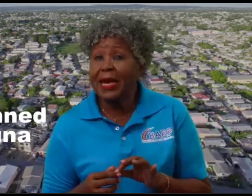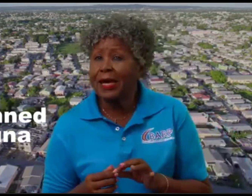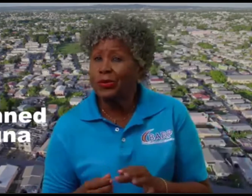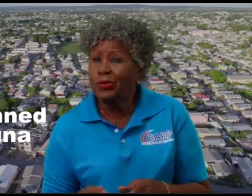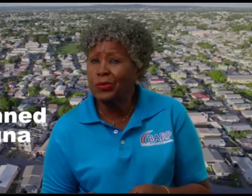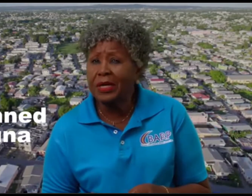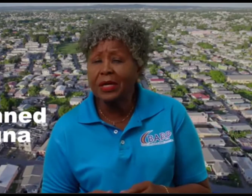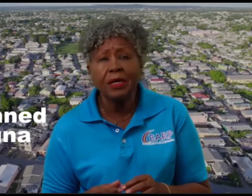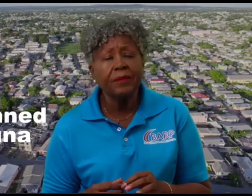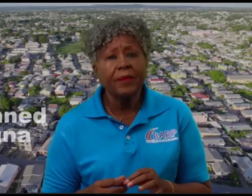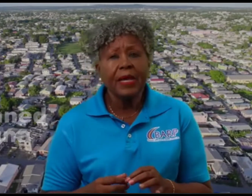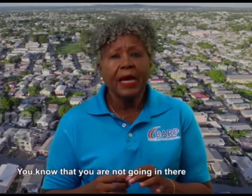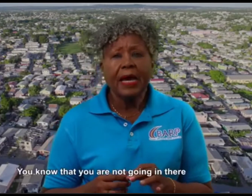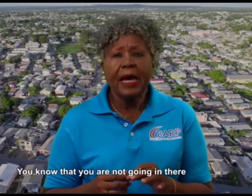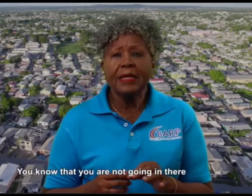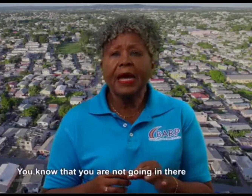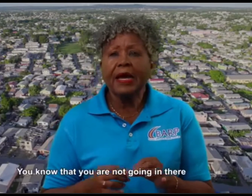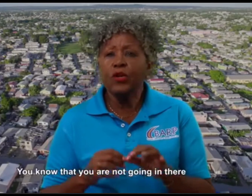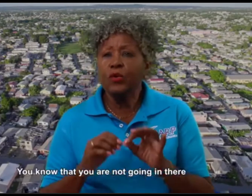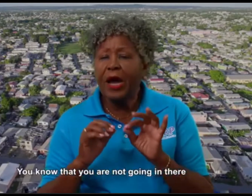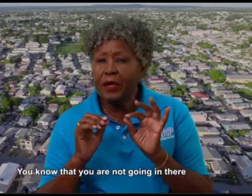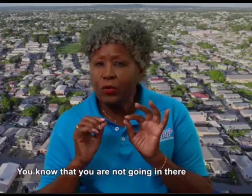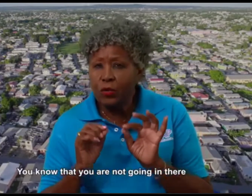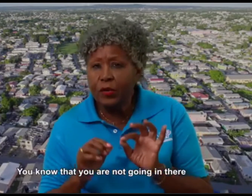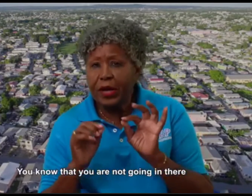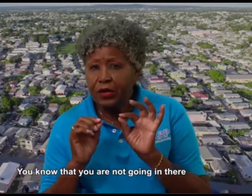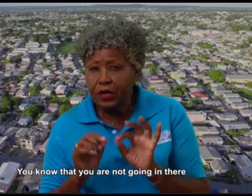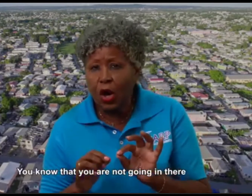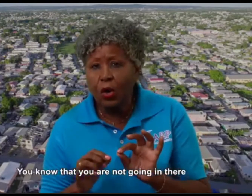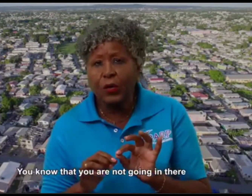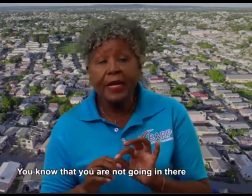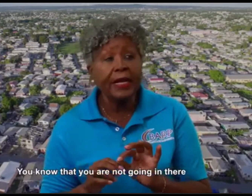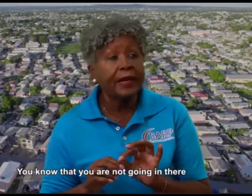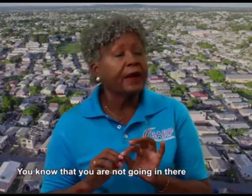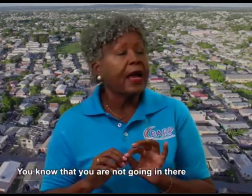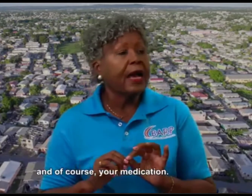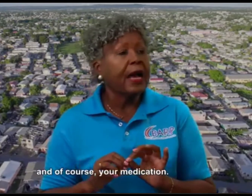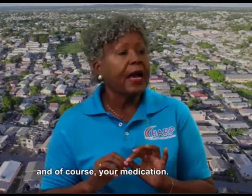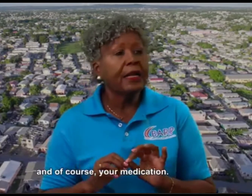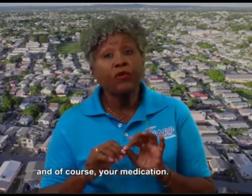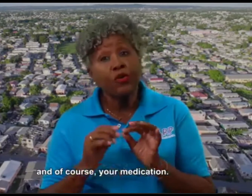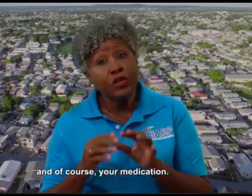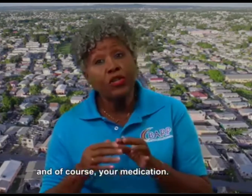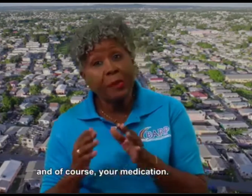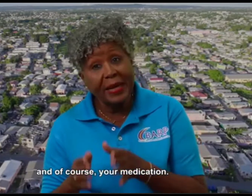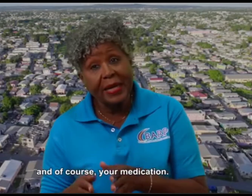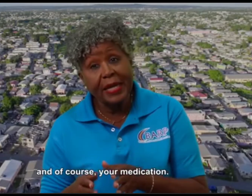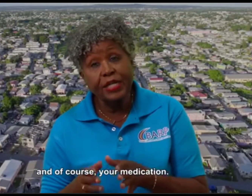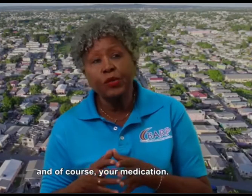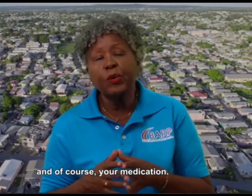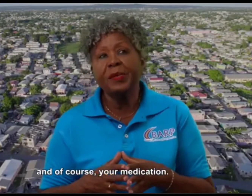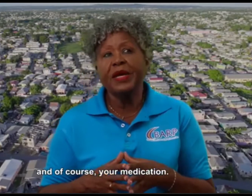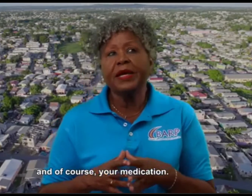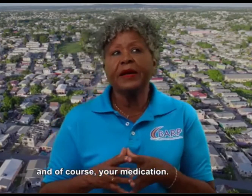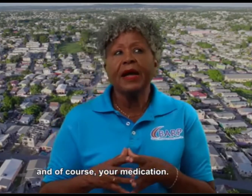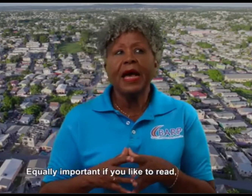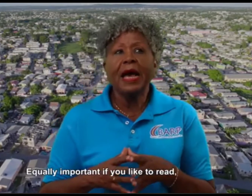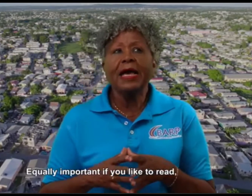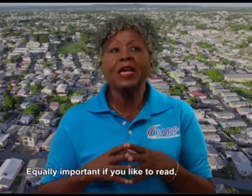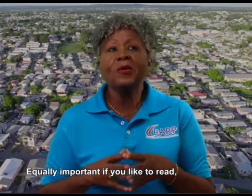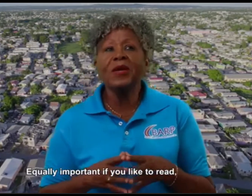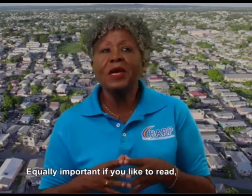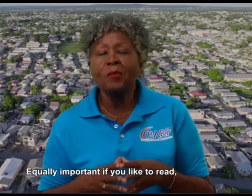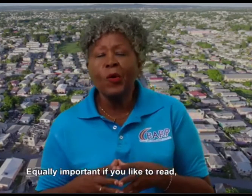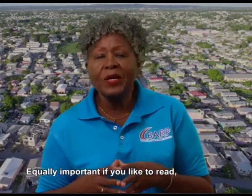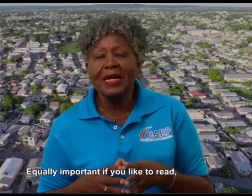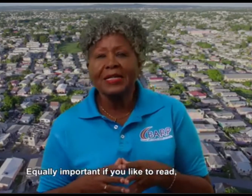stuff like the canned tuna, and you know that you're not going in there. And of course your medication will be in there.